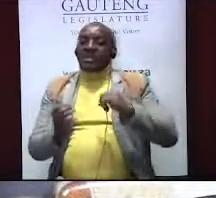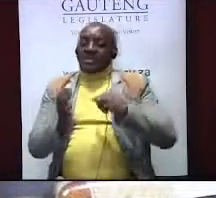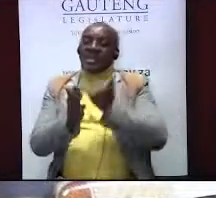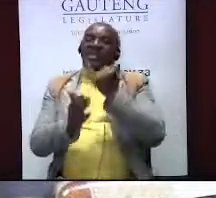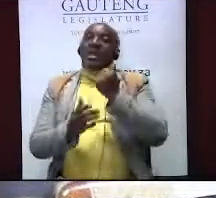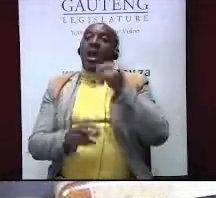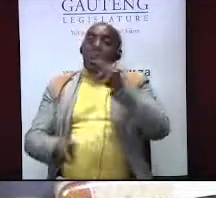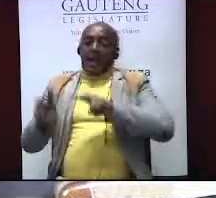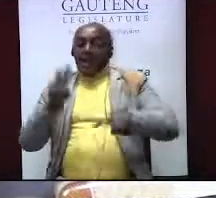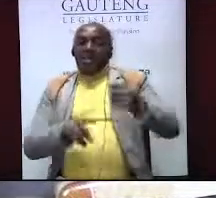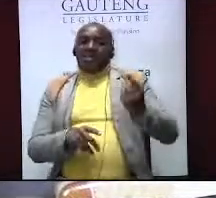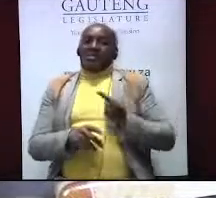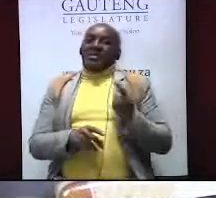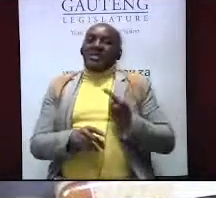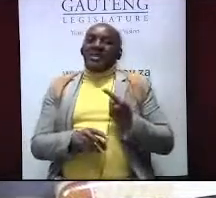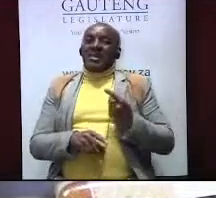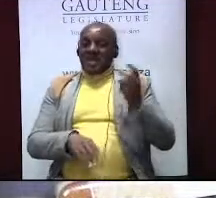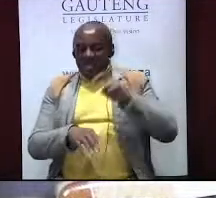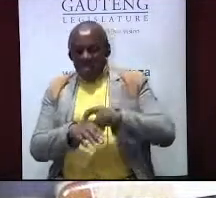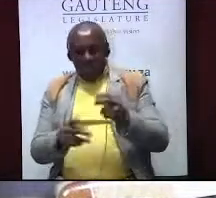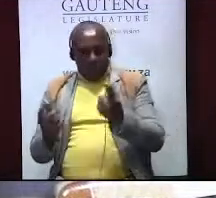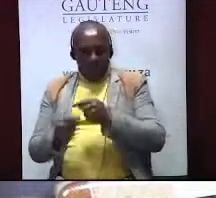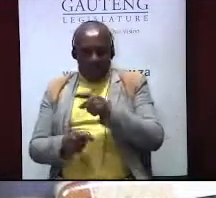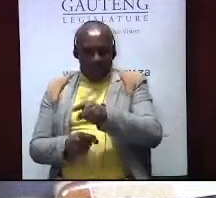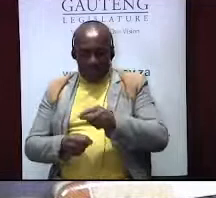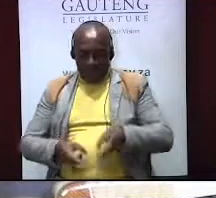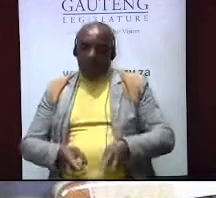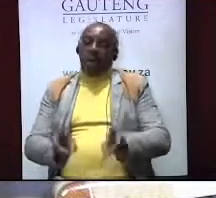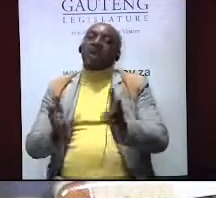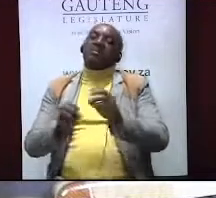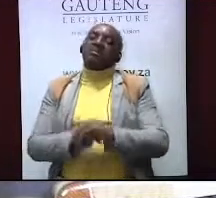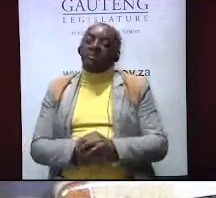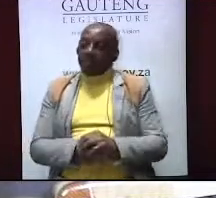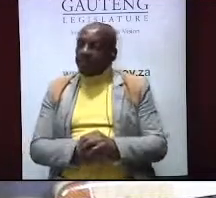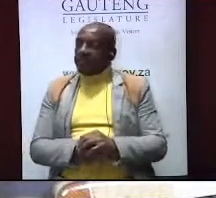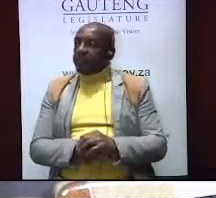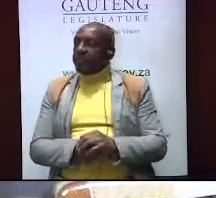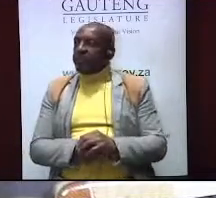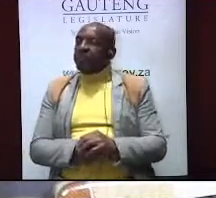So let's do it in that spirit. And then